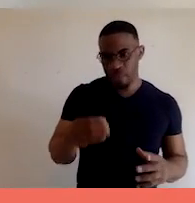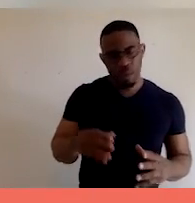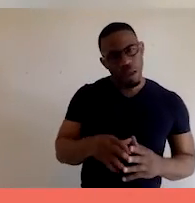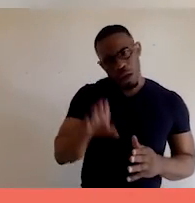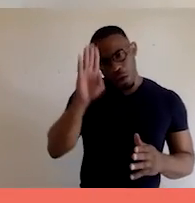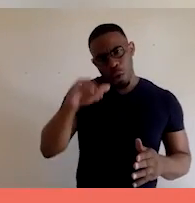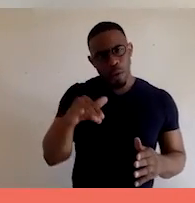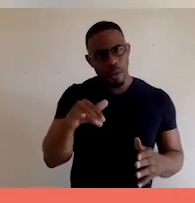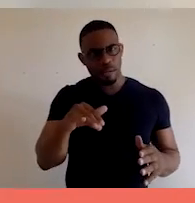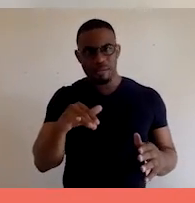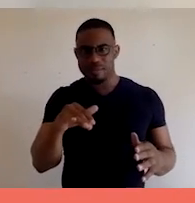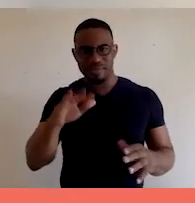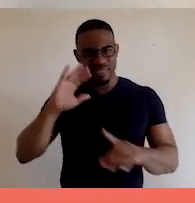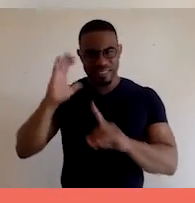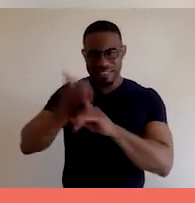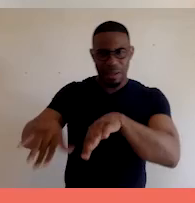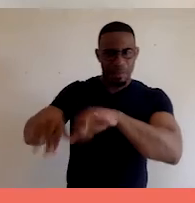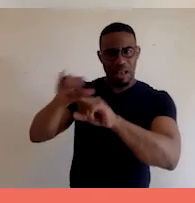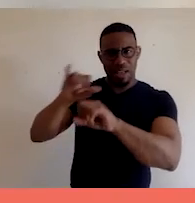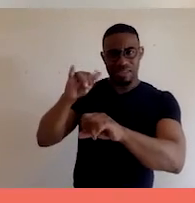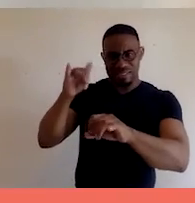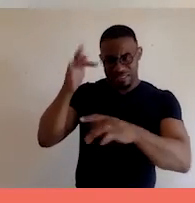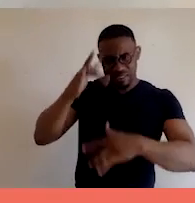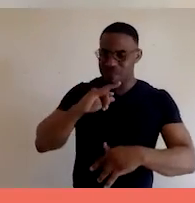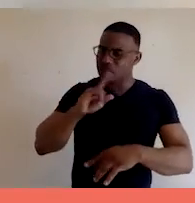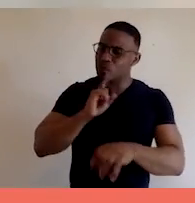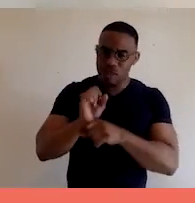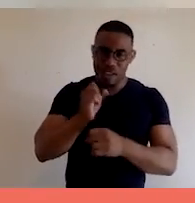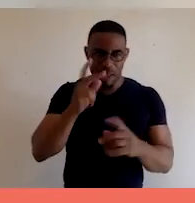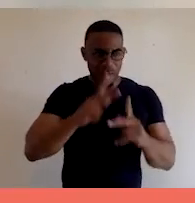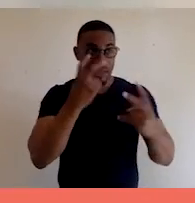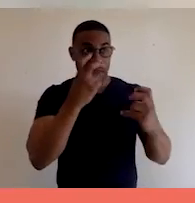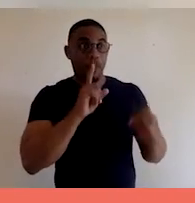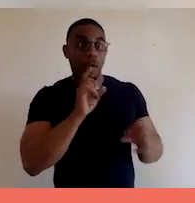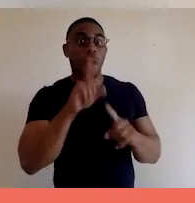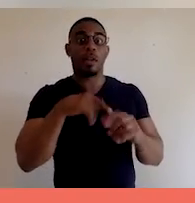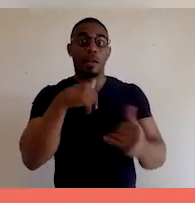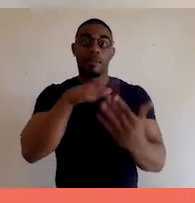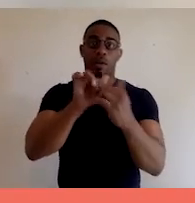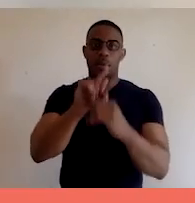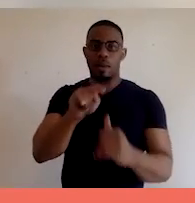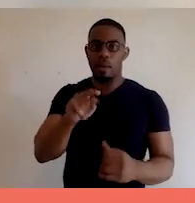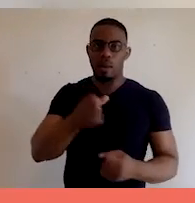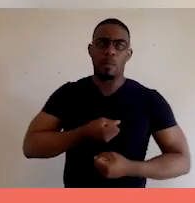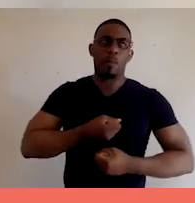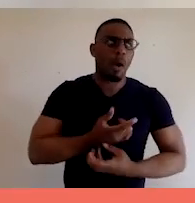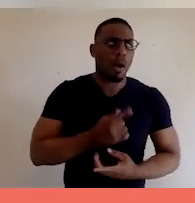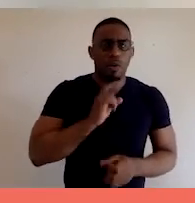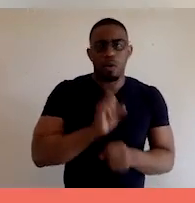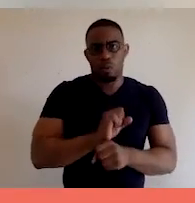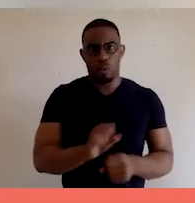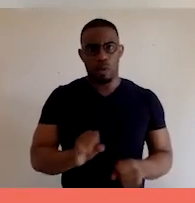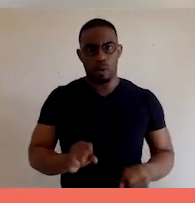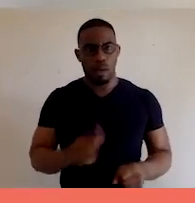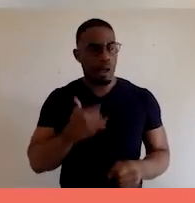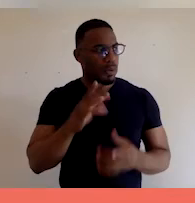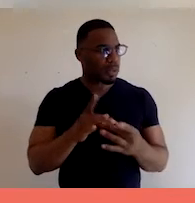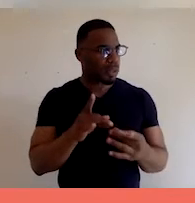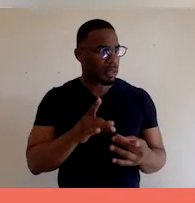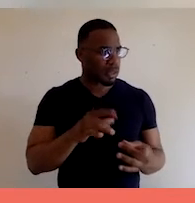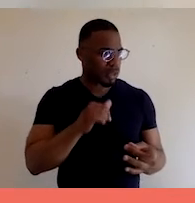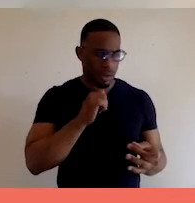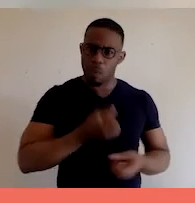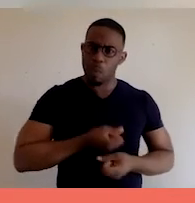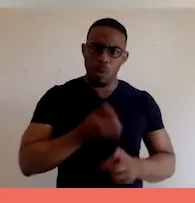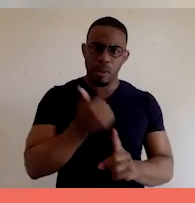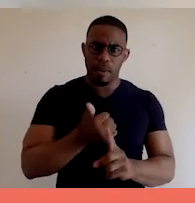you know, imposter syndrome is real. And I think a lot of people doubt it's real until they get faced with it. Burnout is real. I always say, don't